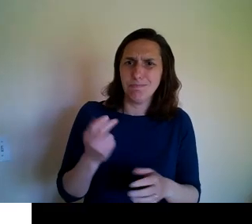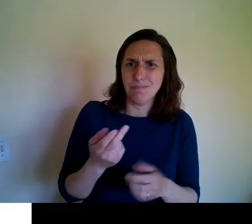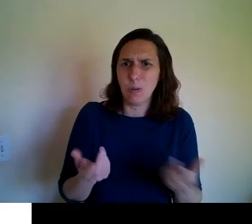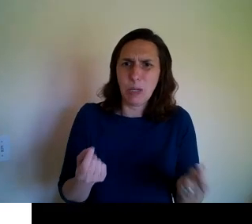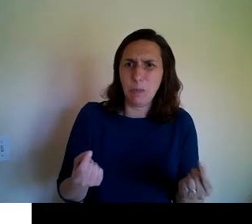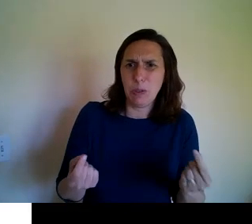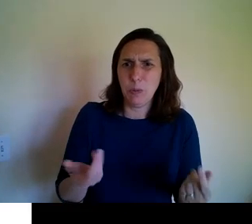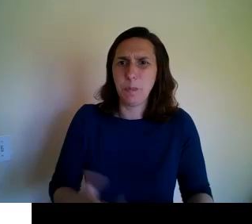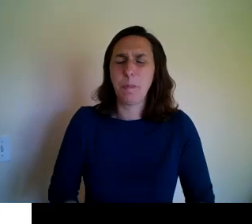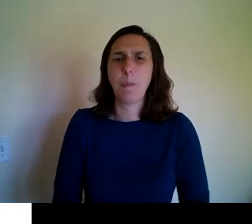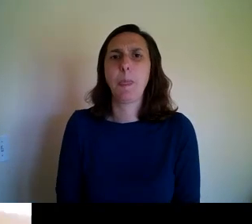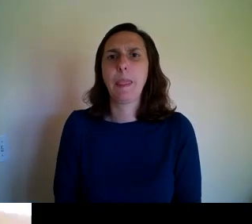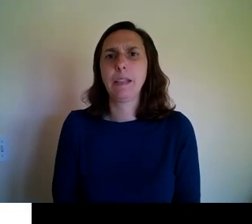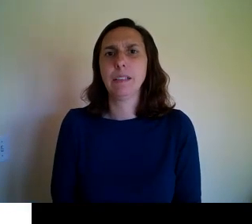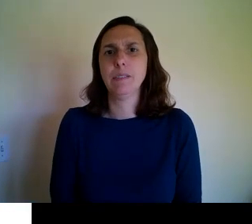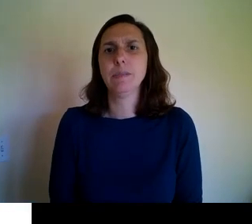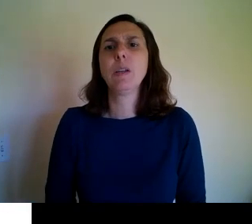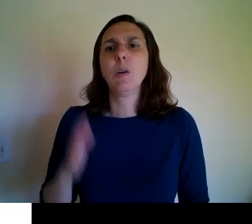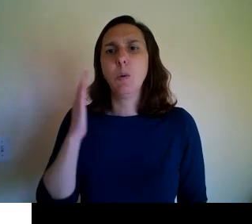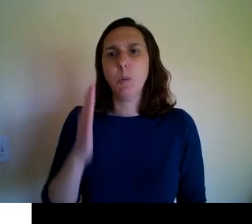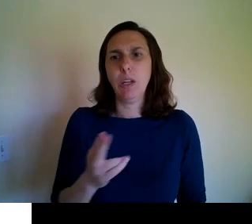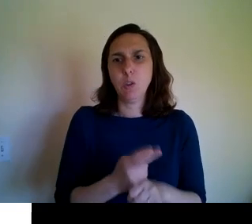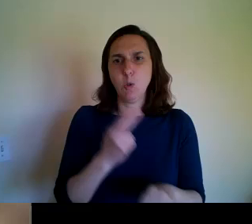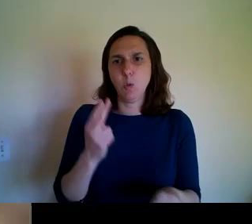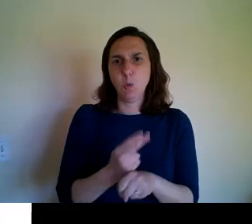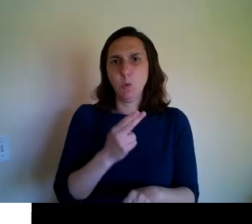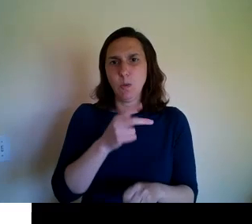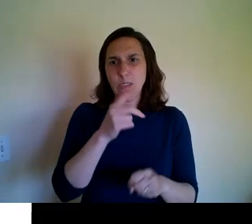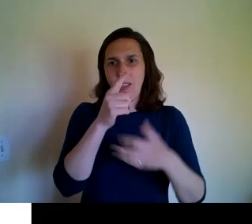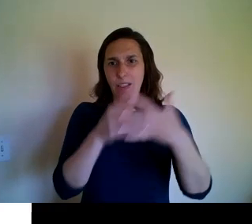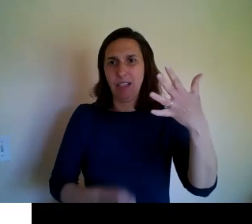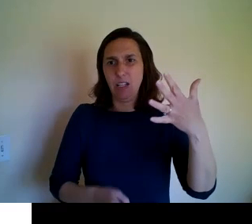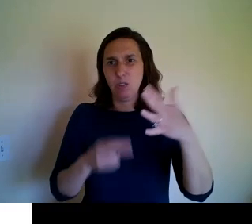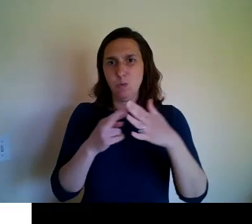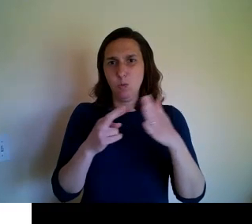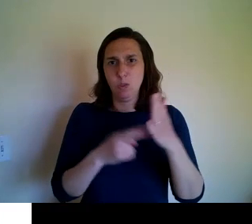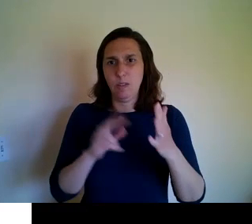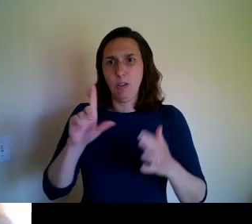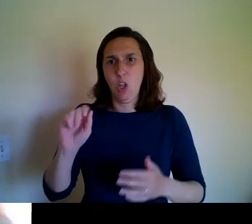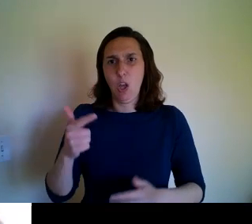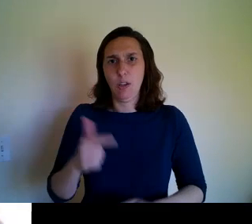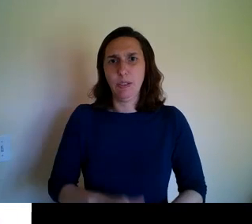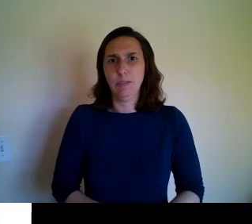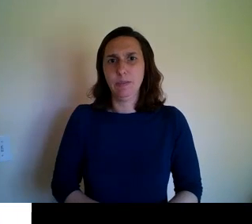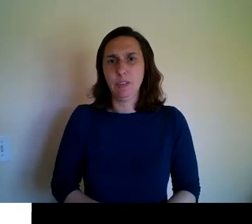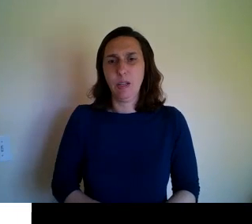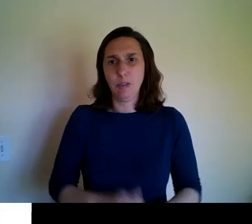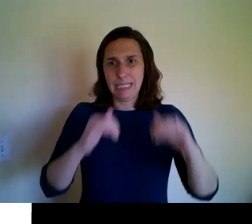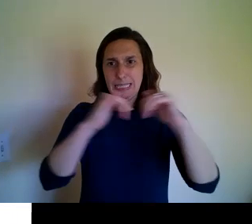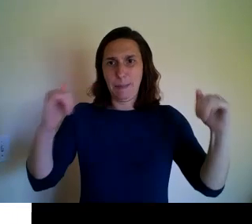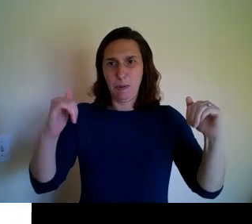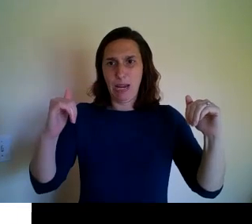Here, we're going to use these rules of logarithms. I'm actually going to put a dotted line between